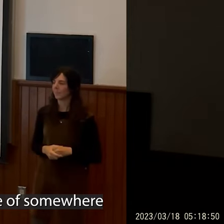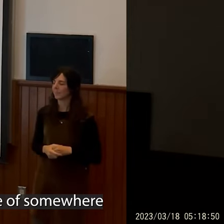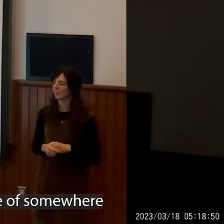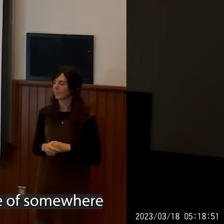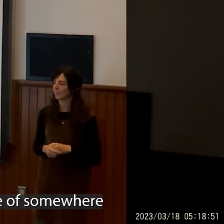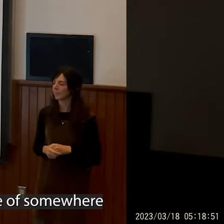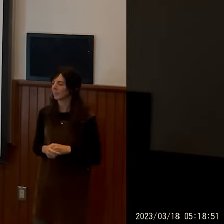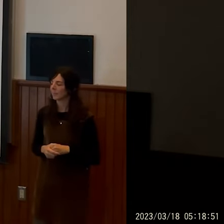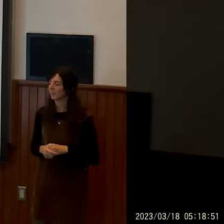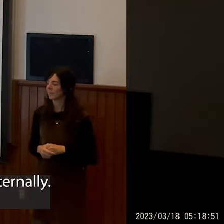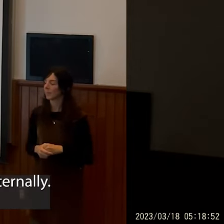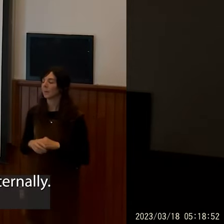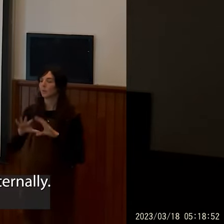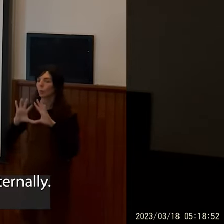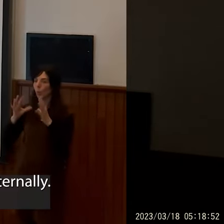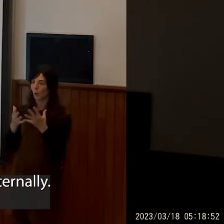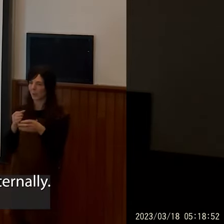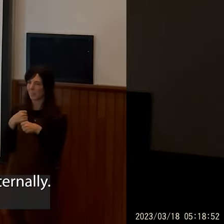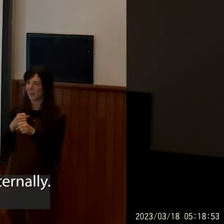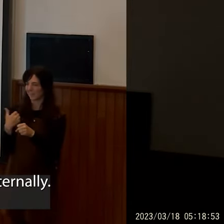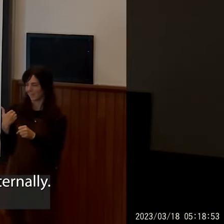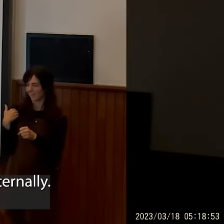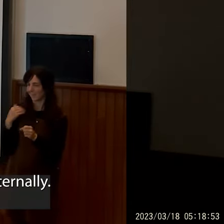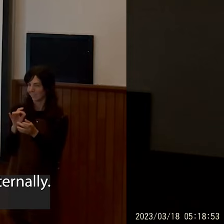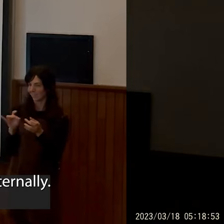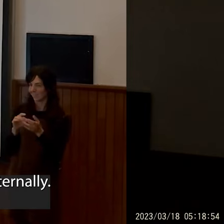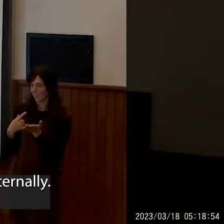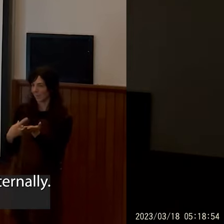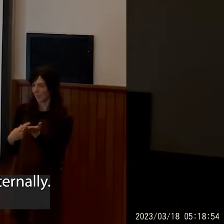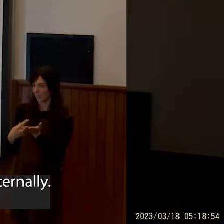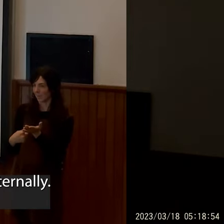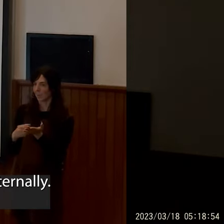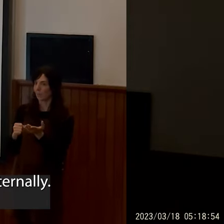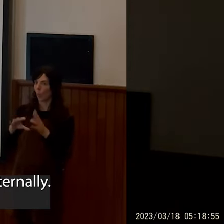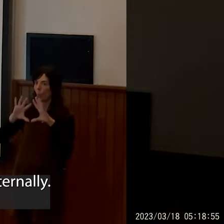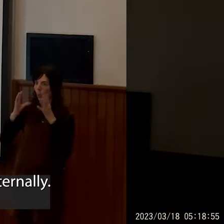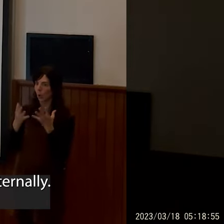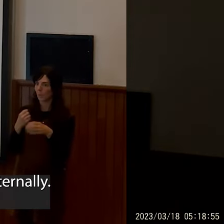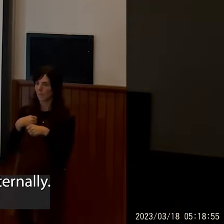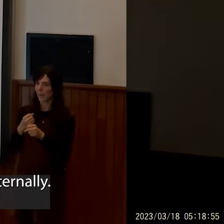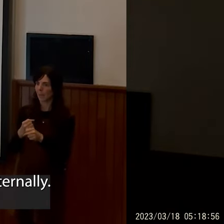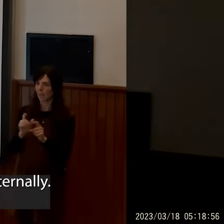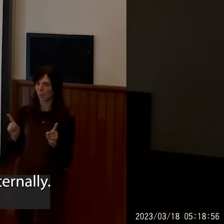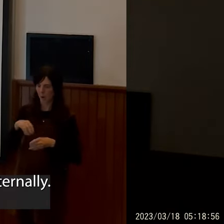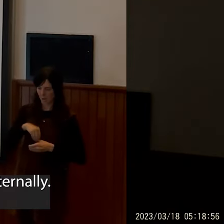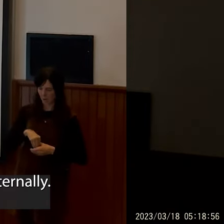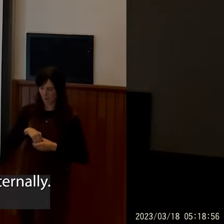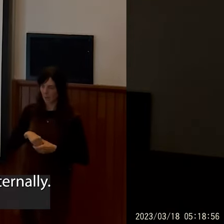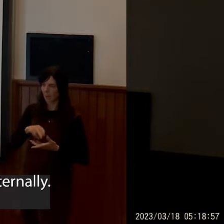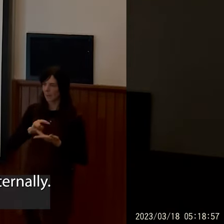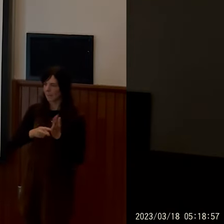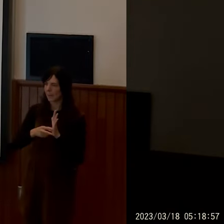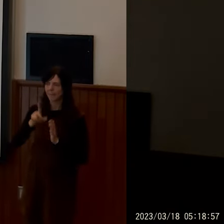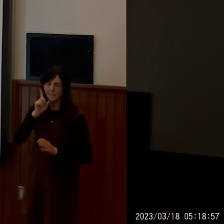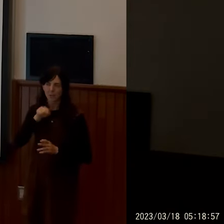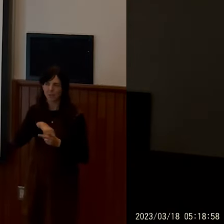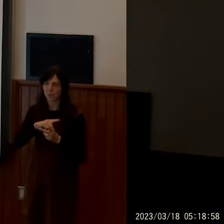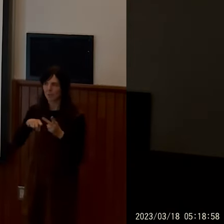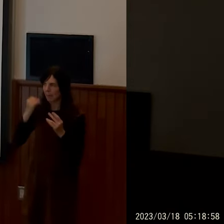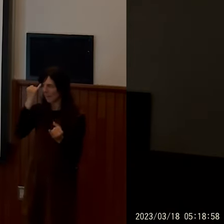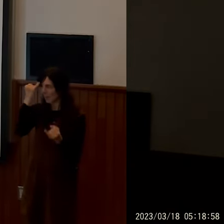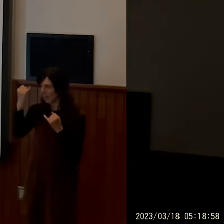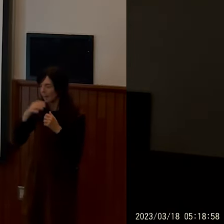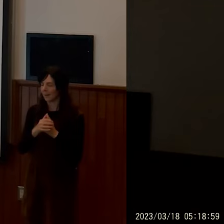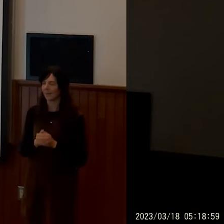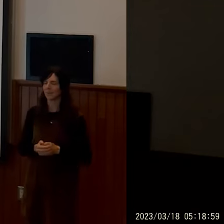outside somewhere. What then about the world making internally? Imagination, fiction,